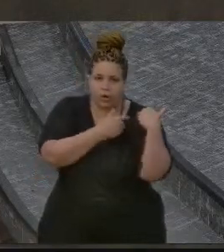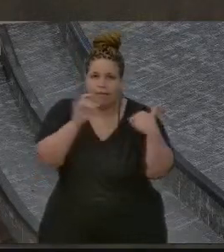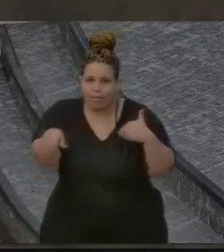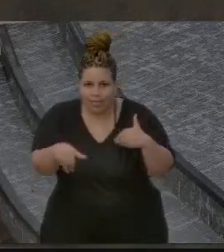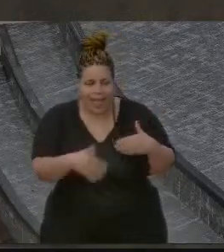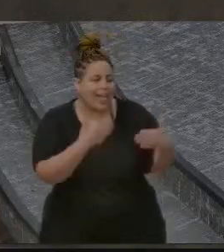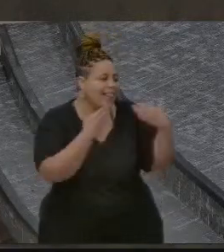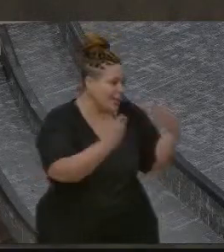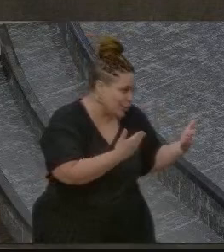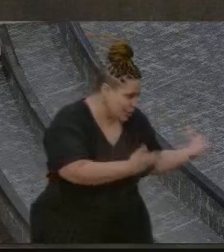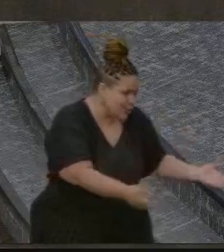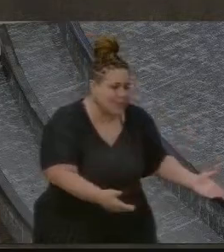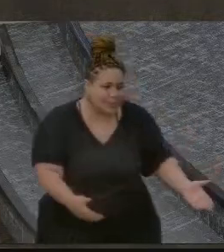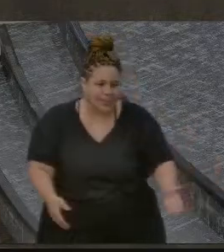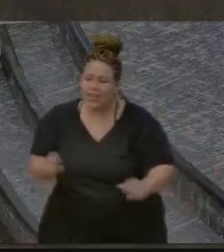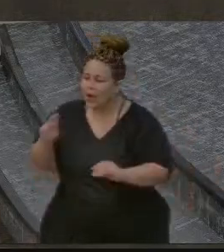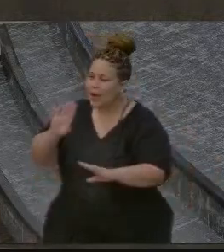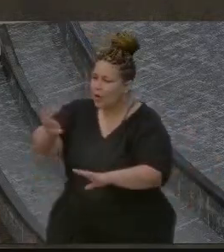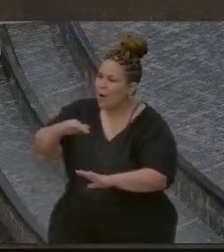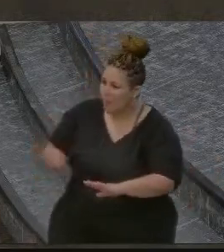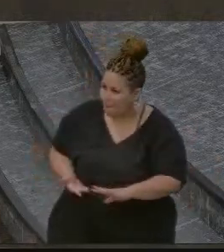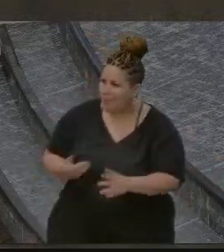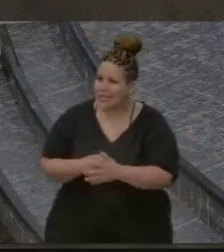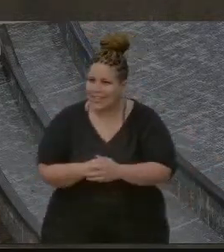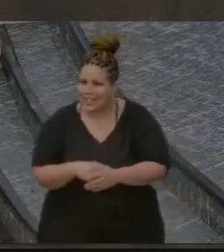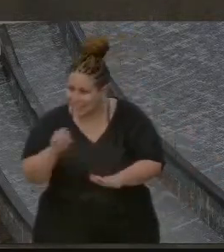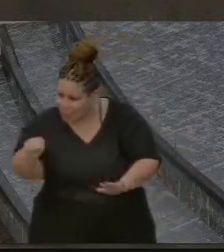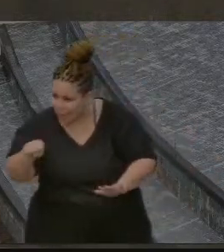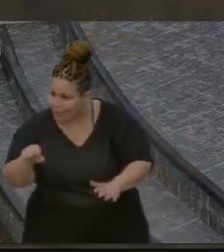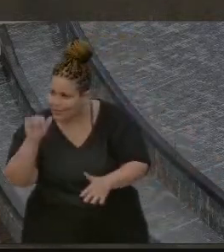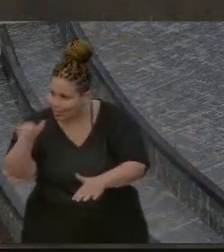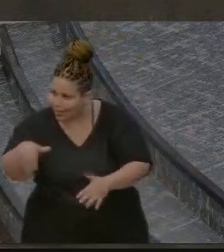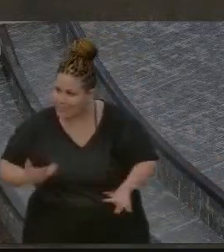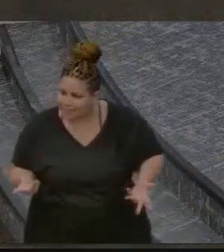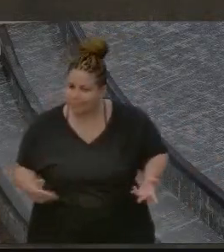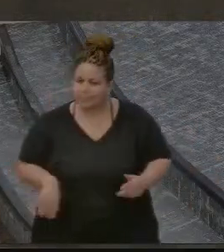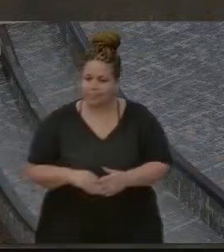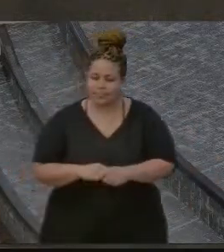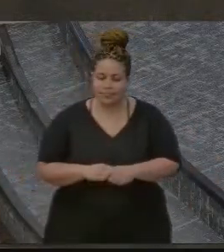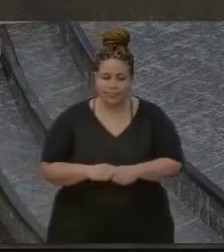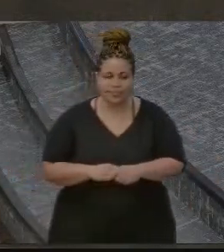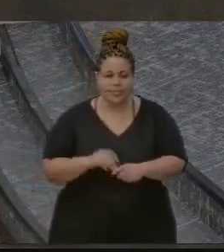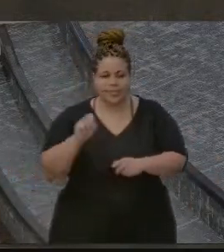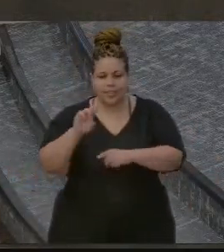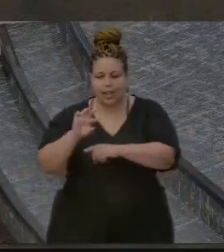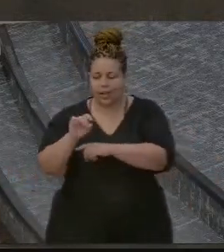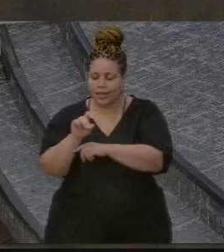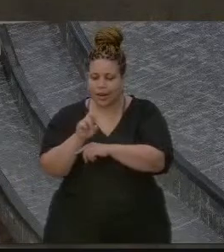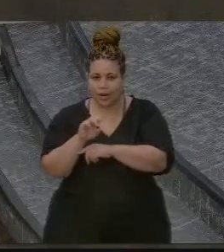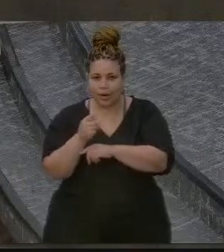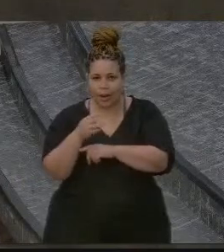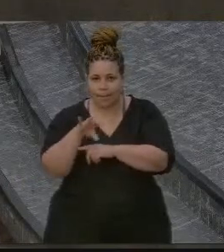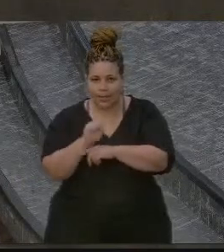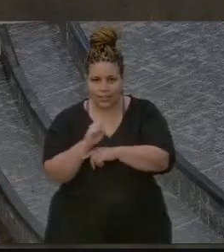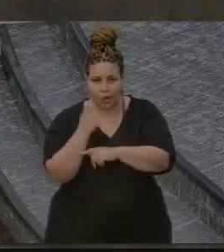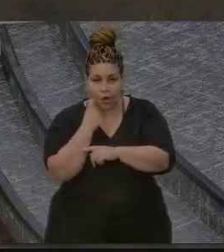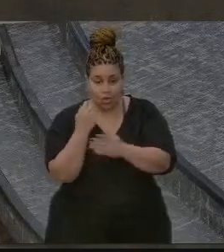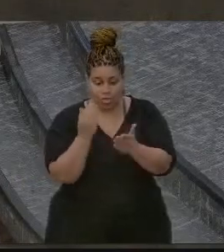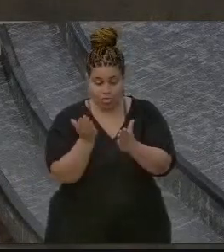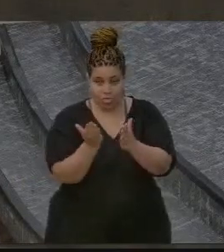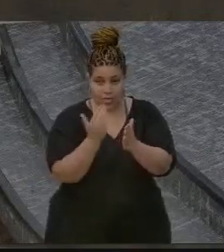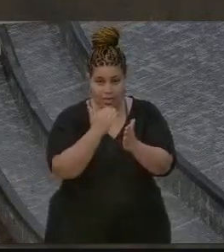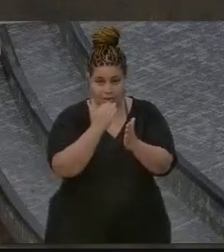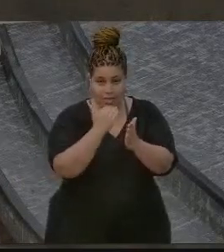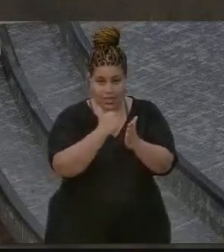saying? Okay, you're welcome. So yes. Dr. Thomas, currently the budget would come